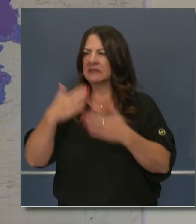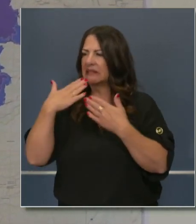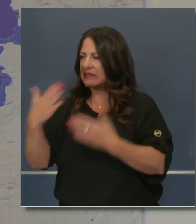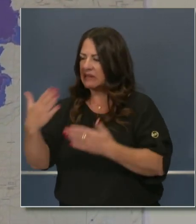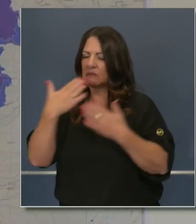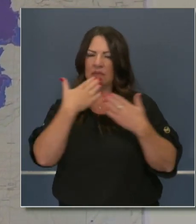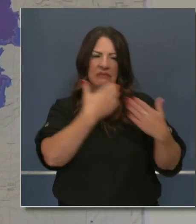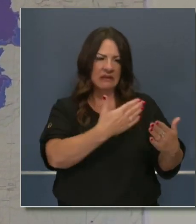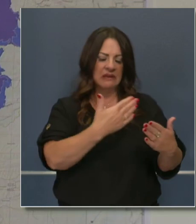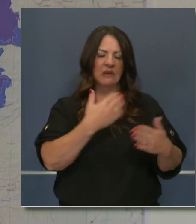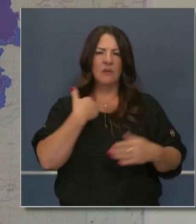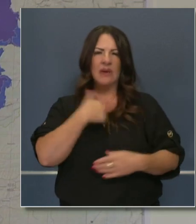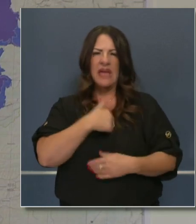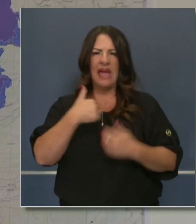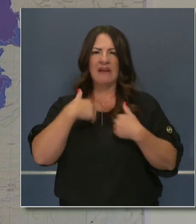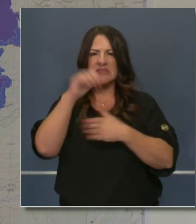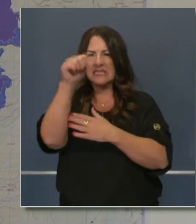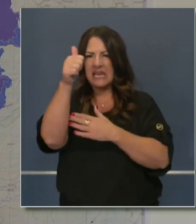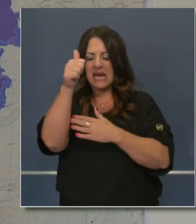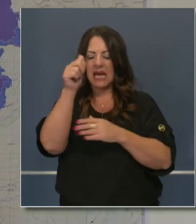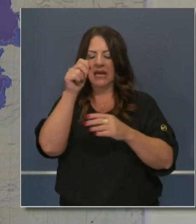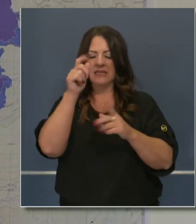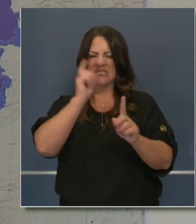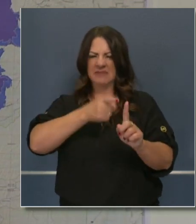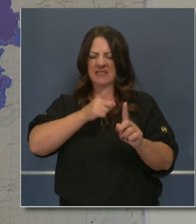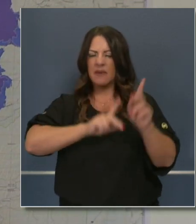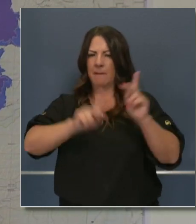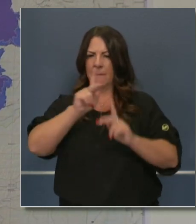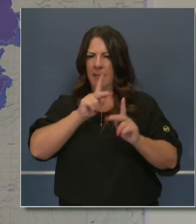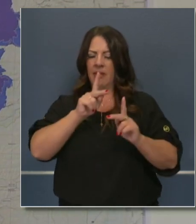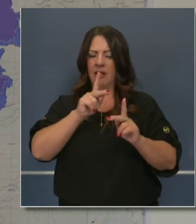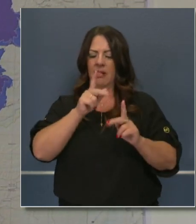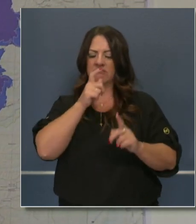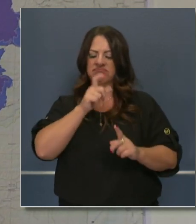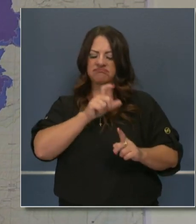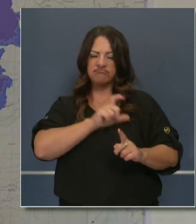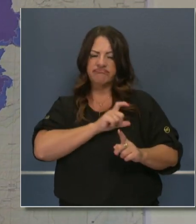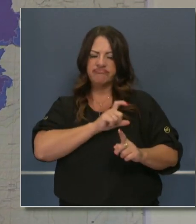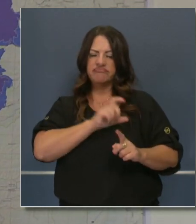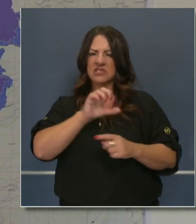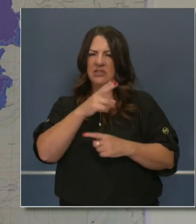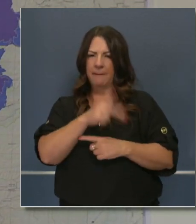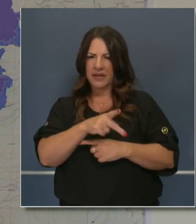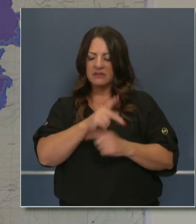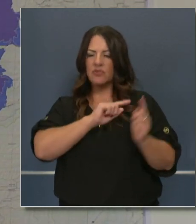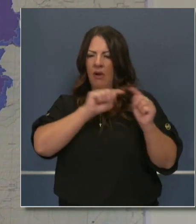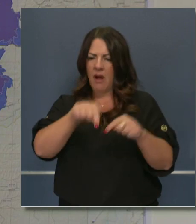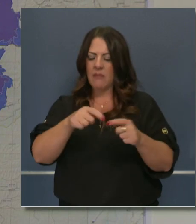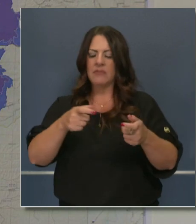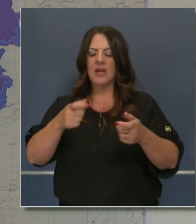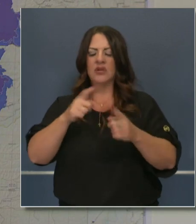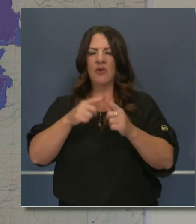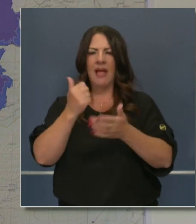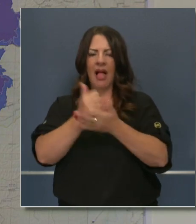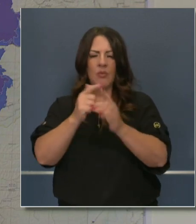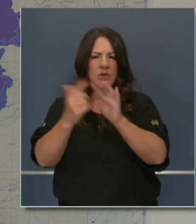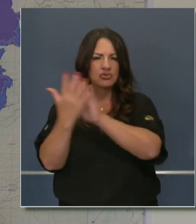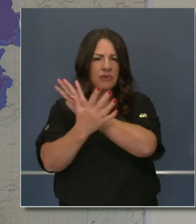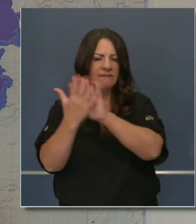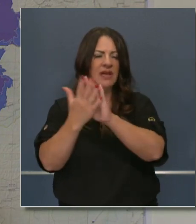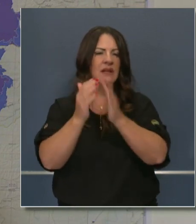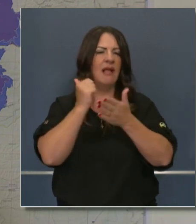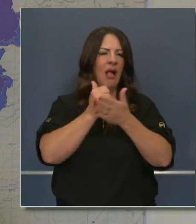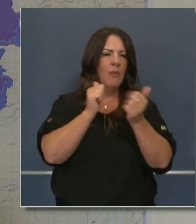have about 10 personnel assigned specifically to this fire to assist the community with traffic control, with